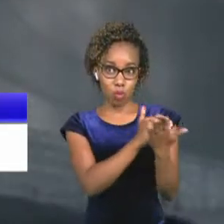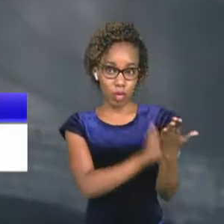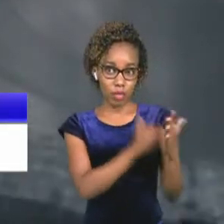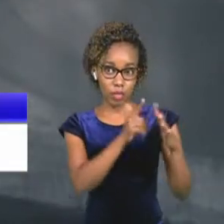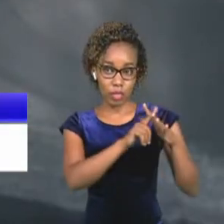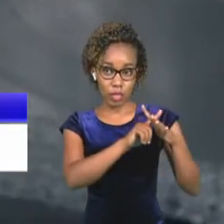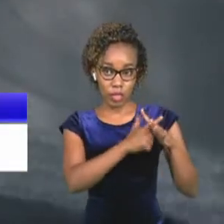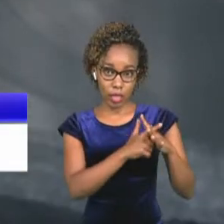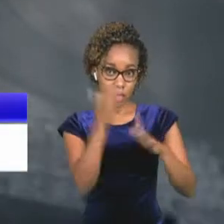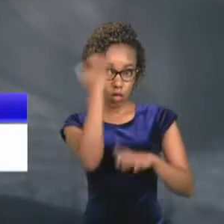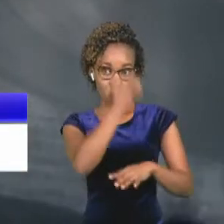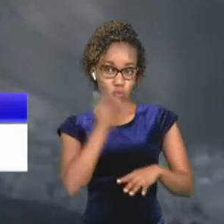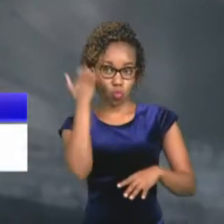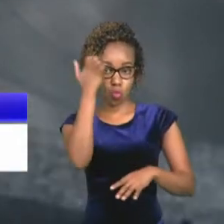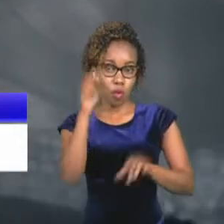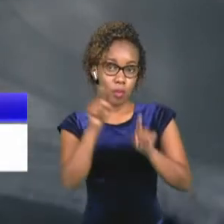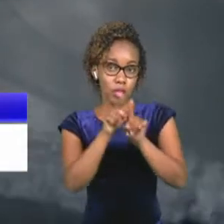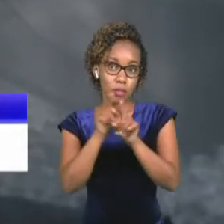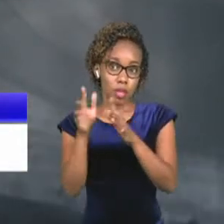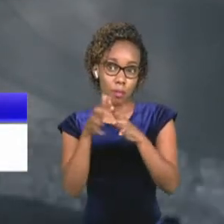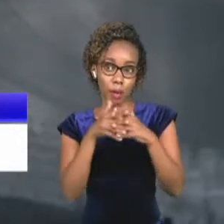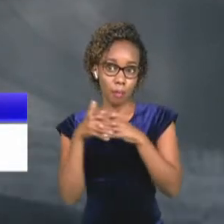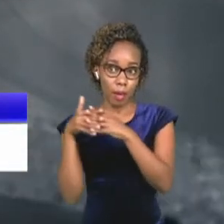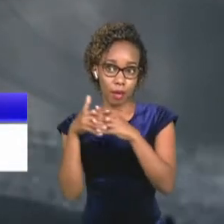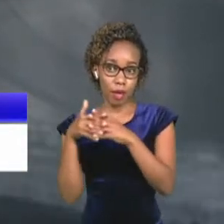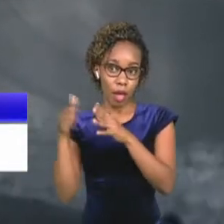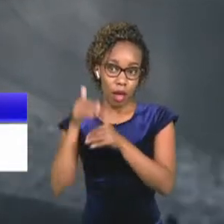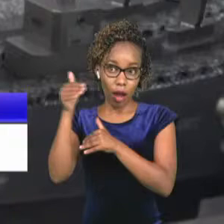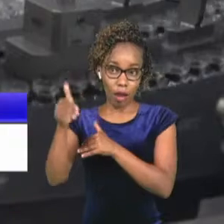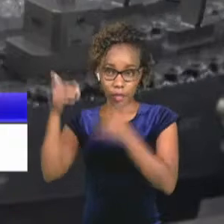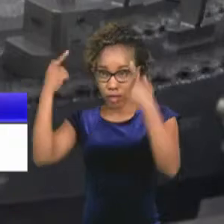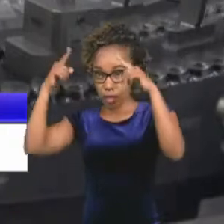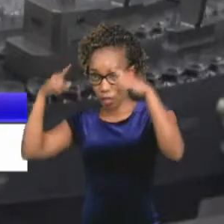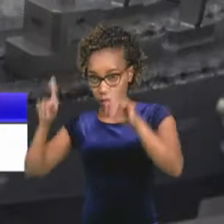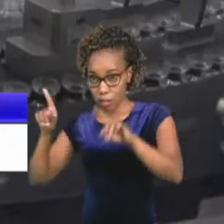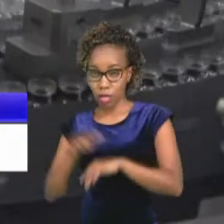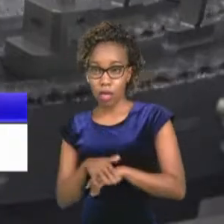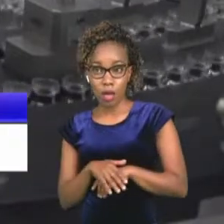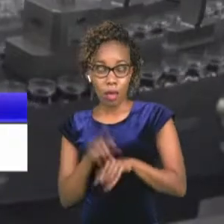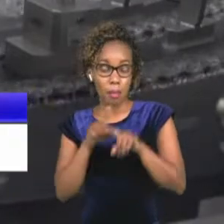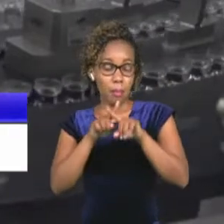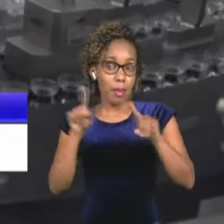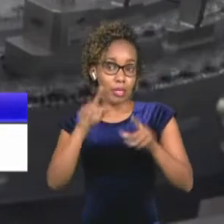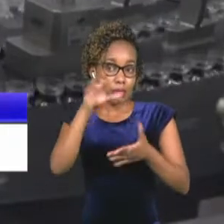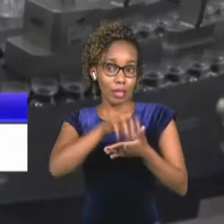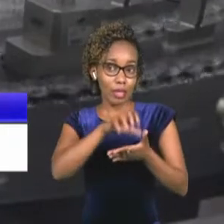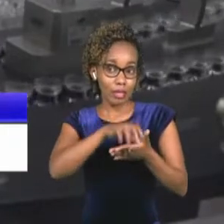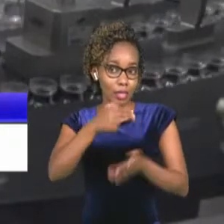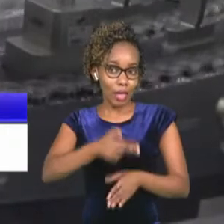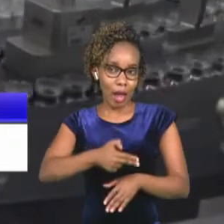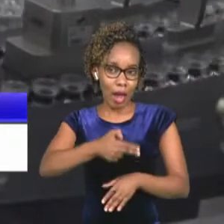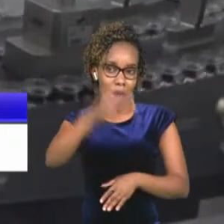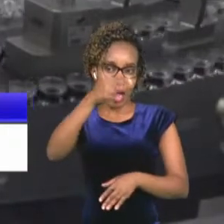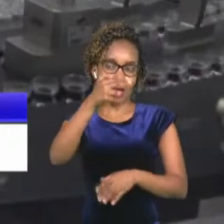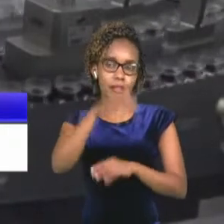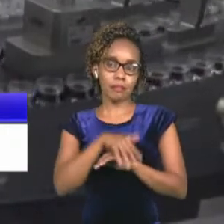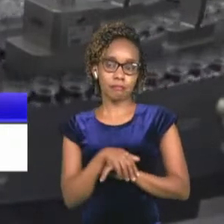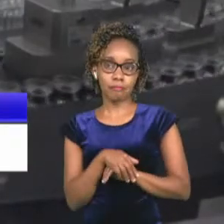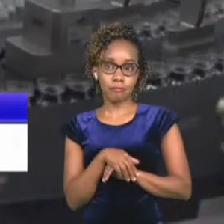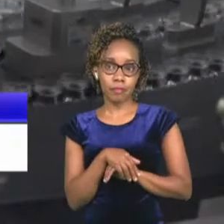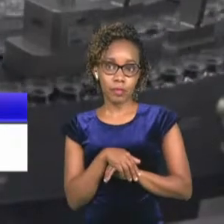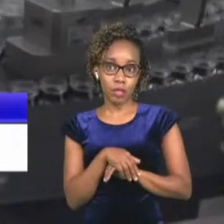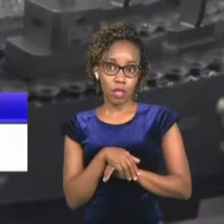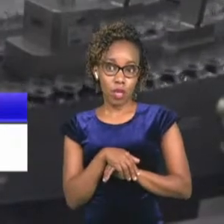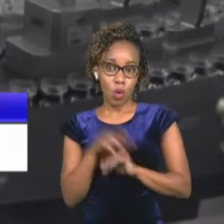begun taking shape in Europe and the United States following recent breakthroughs, but surging coronavirus caseloads prompted grueling